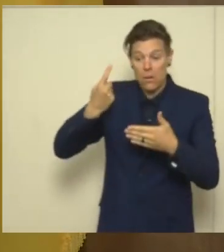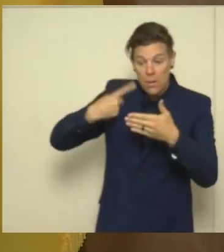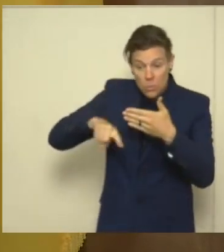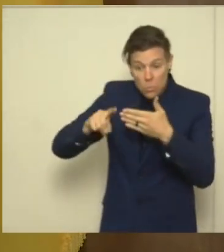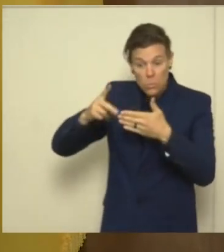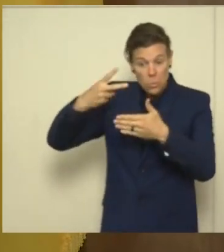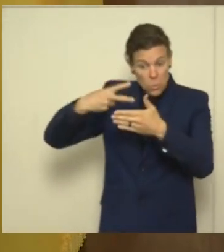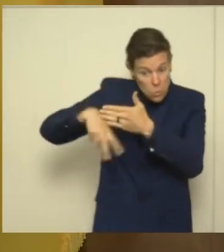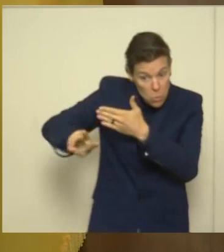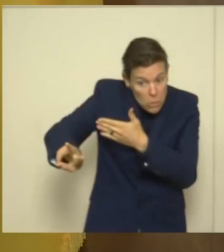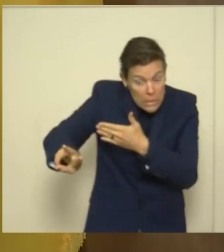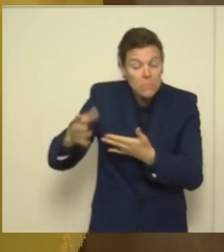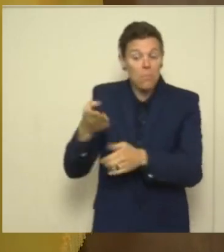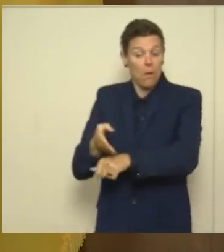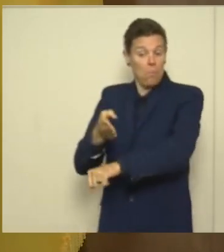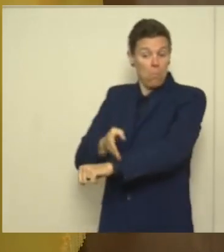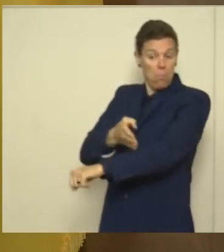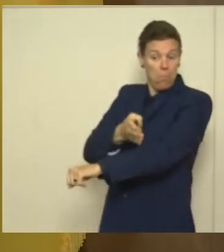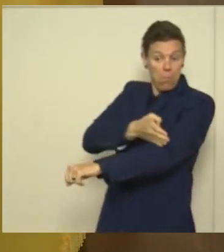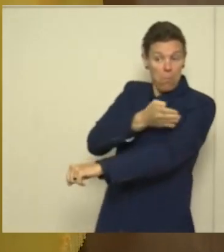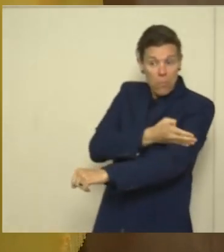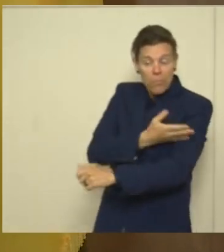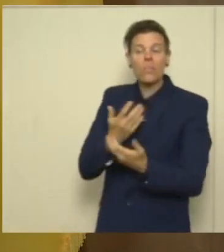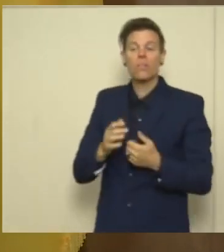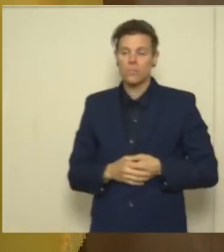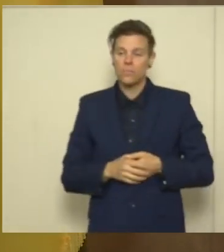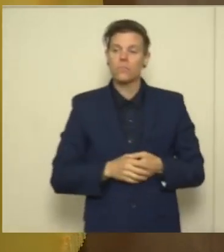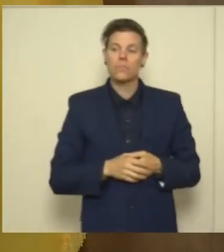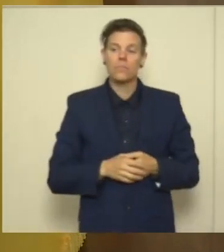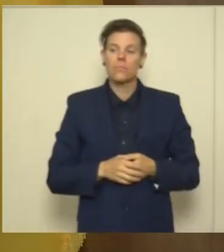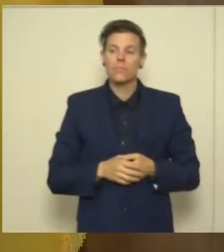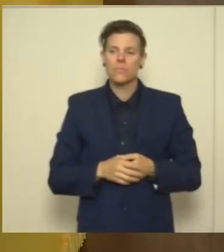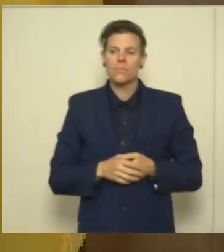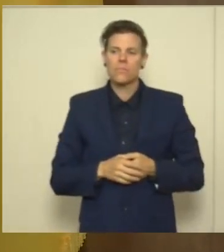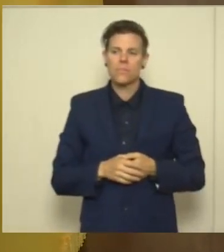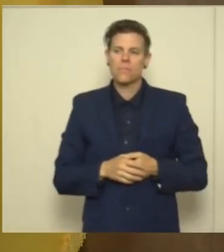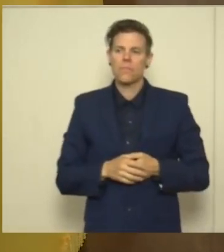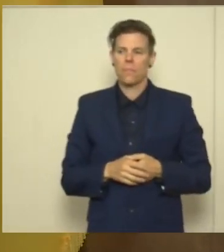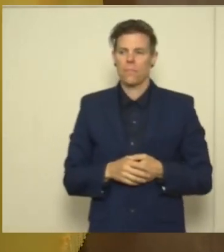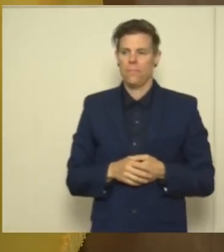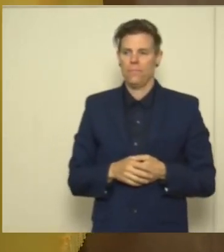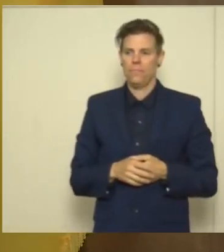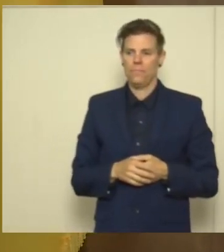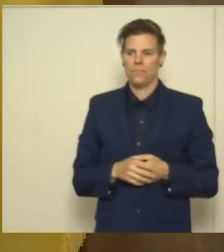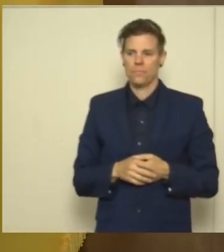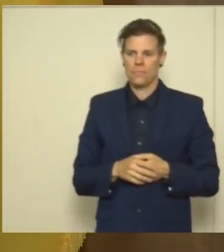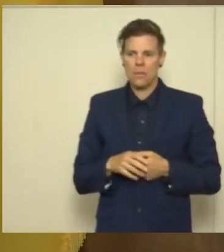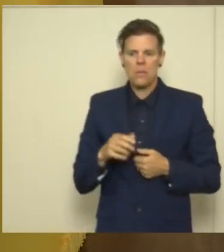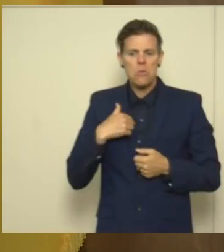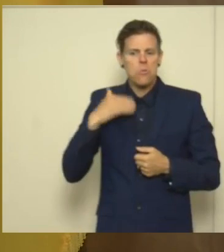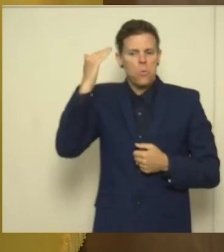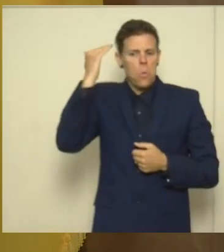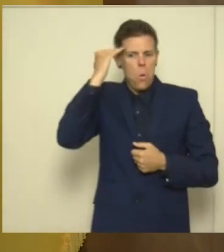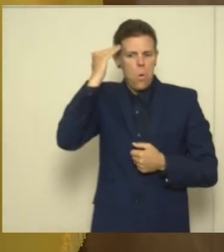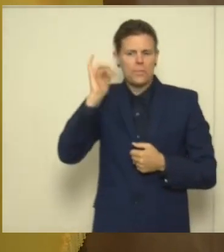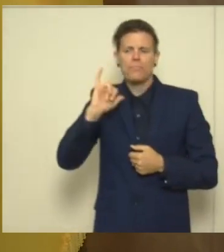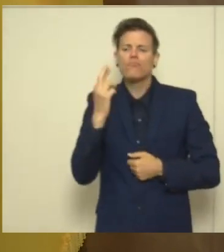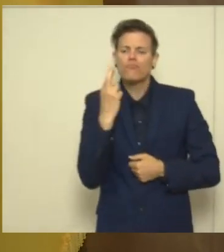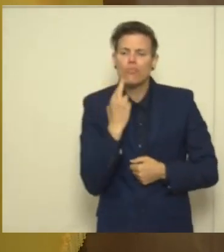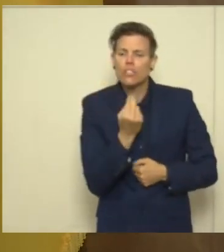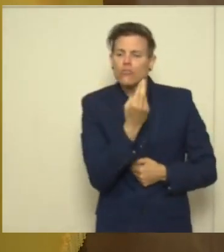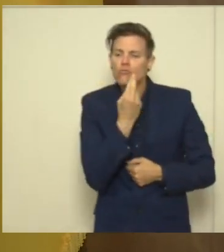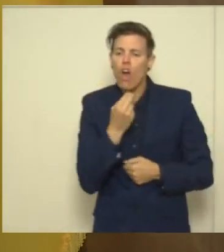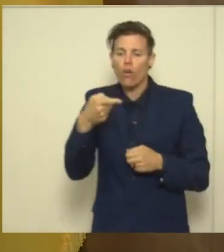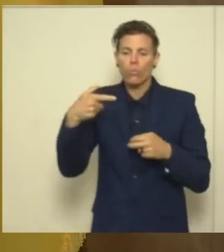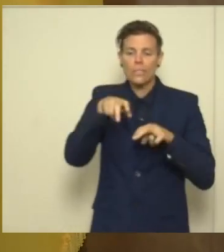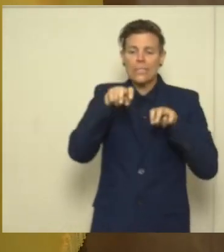issue, and I know that that's a real hard one for all of us to get our arms around because indoor dining, particularly as it gets cold,